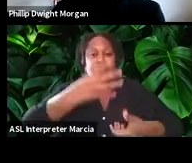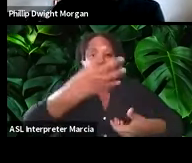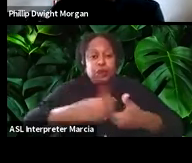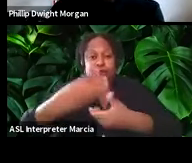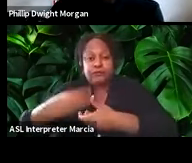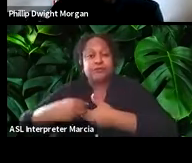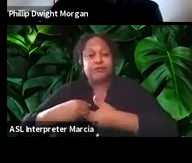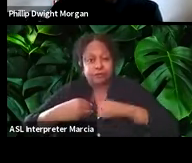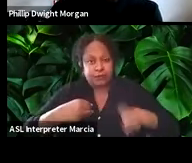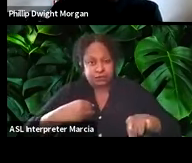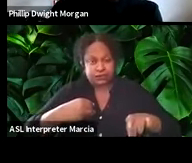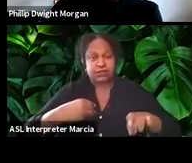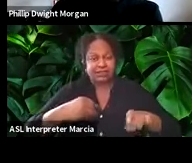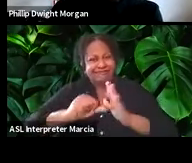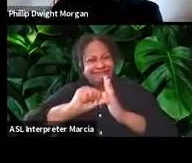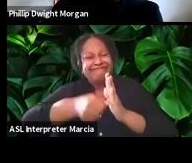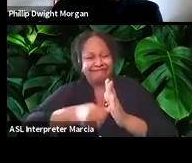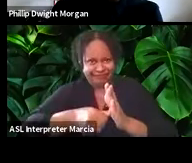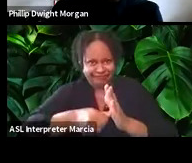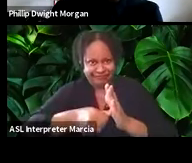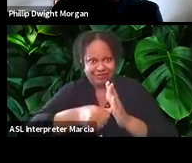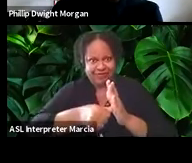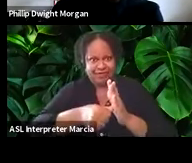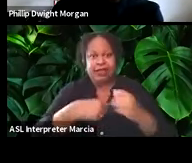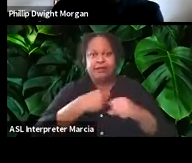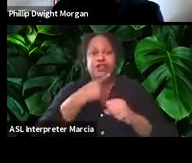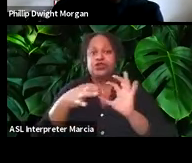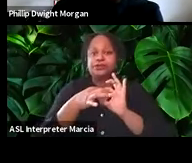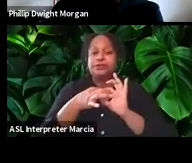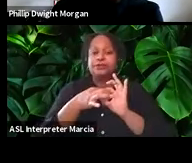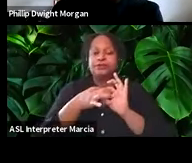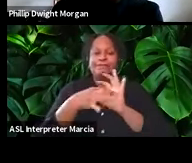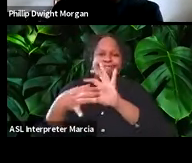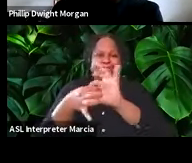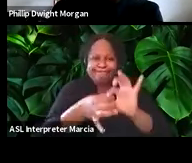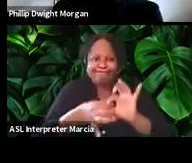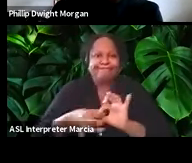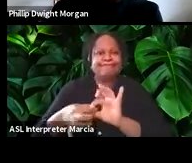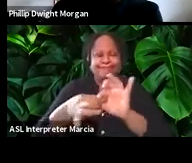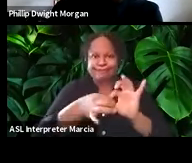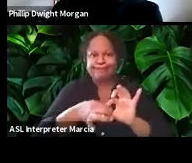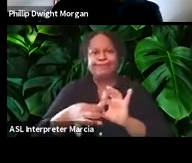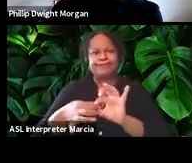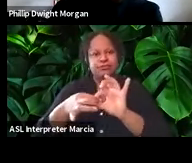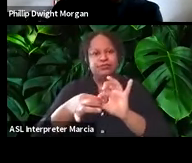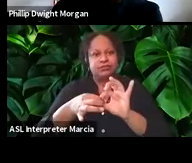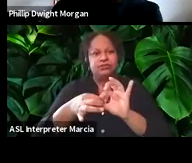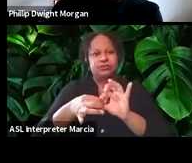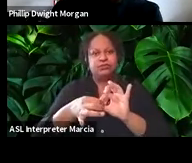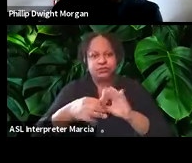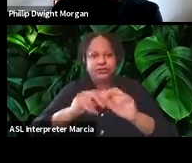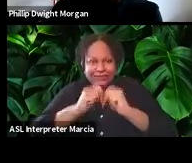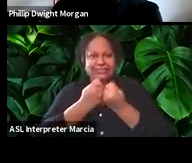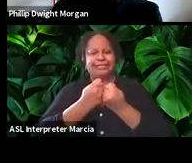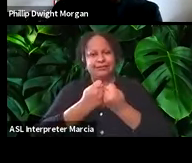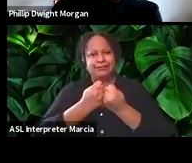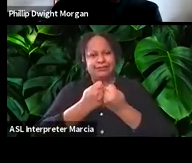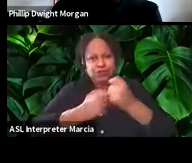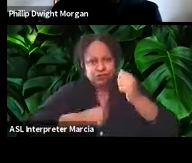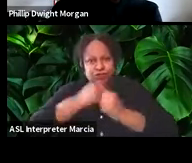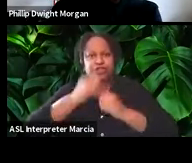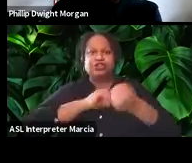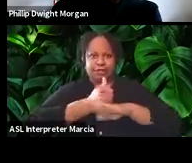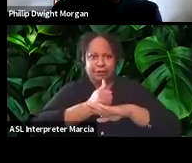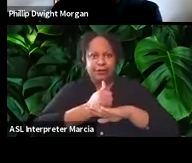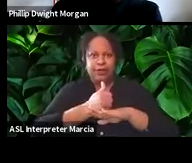key to being able to create a bonded, a cohesive structural team, and that it's not